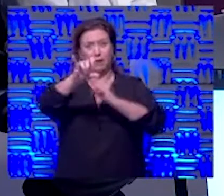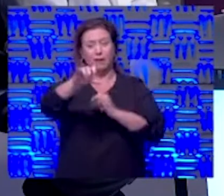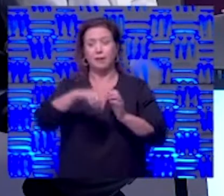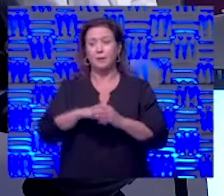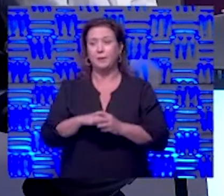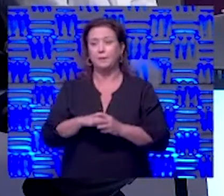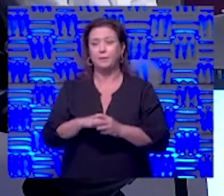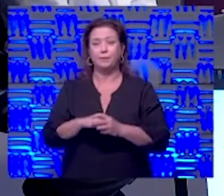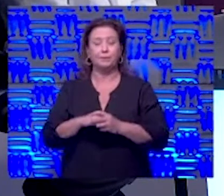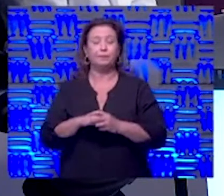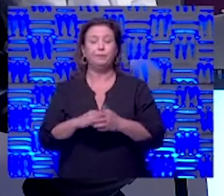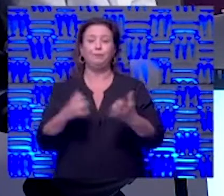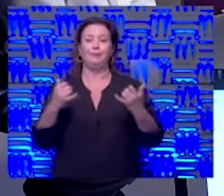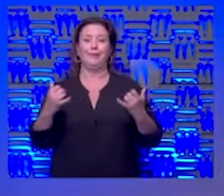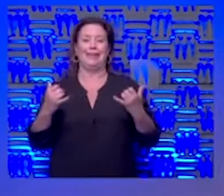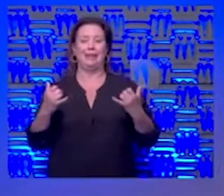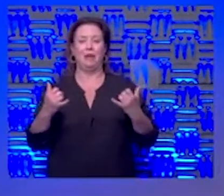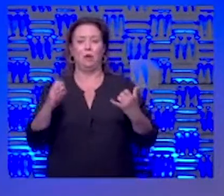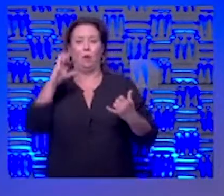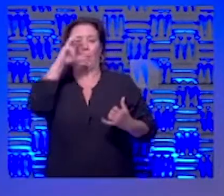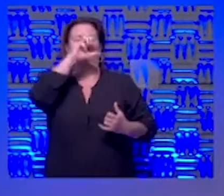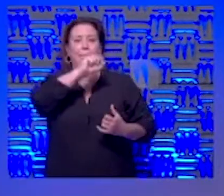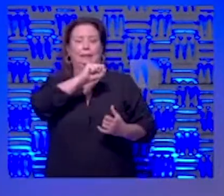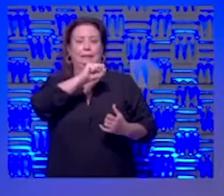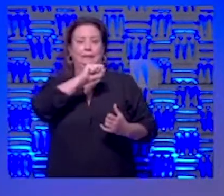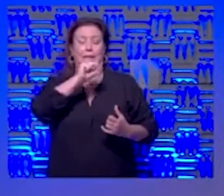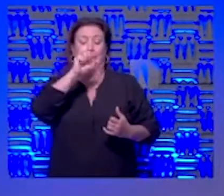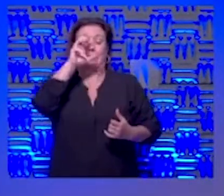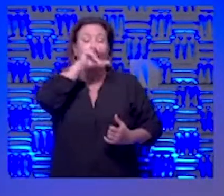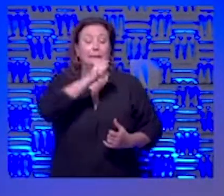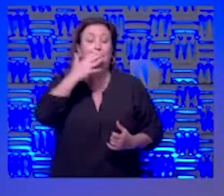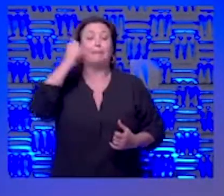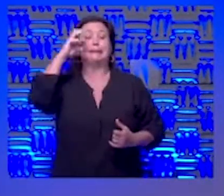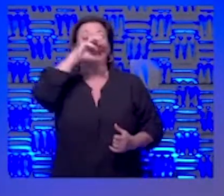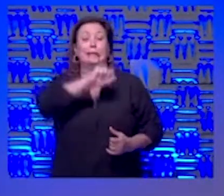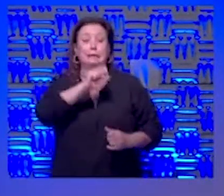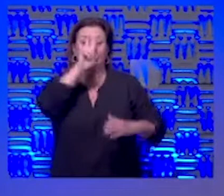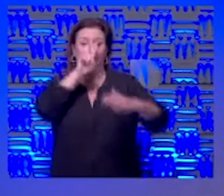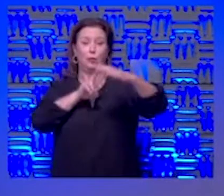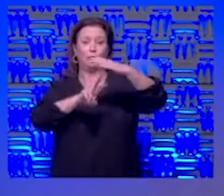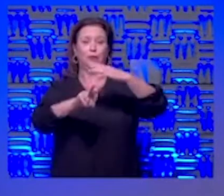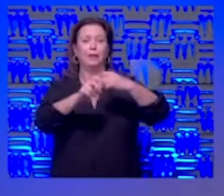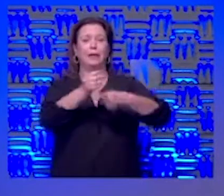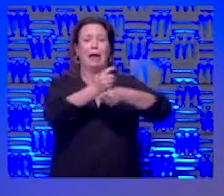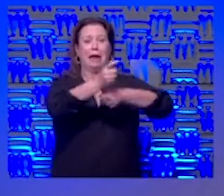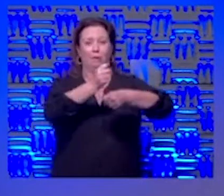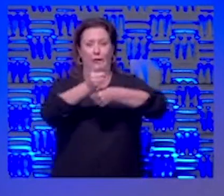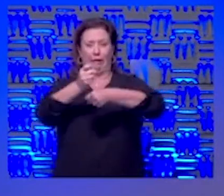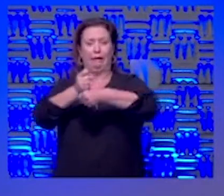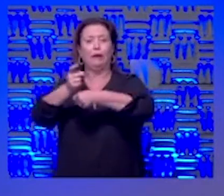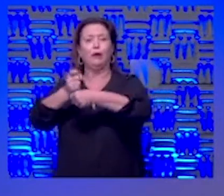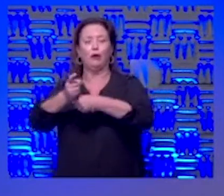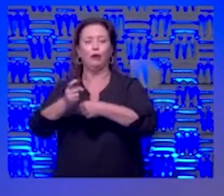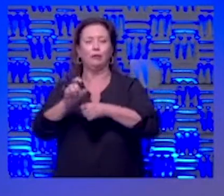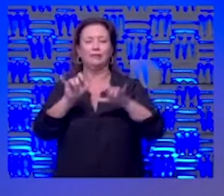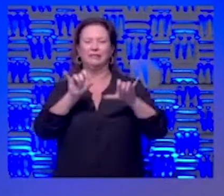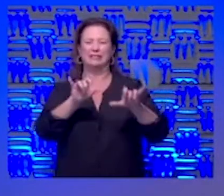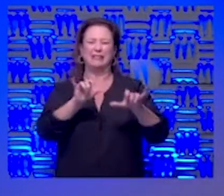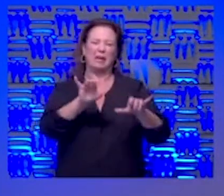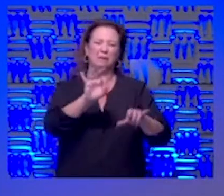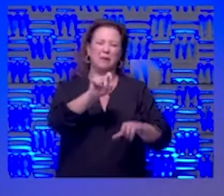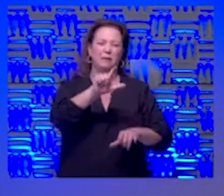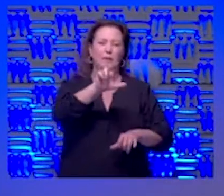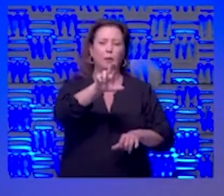I mean, at this point, our best guess and our best prediction is that it'll probably be a yearly thing, similar to